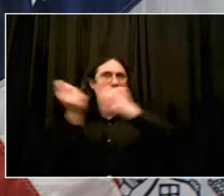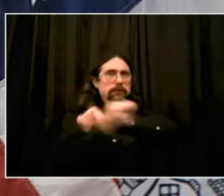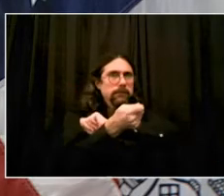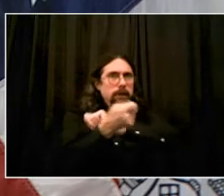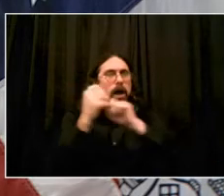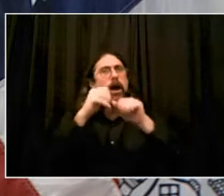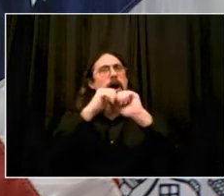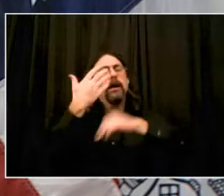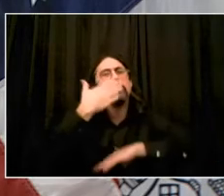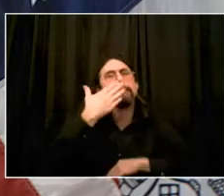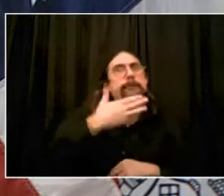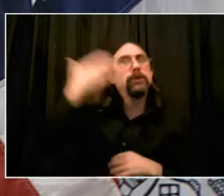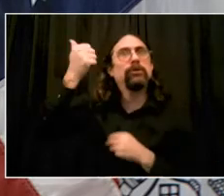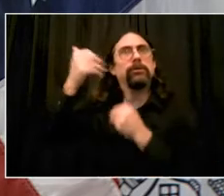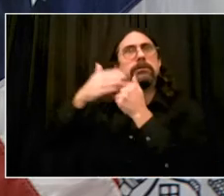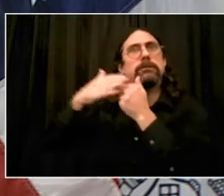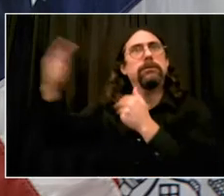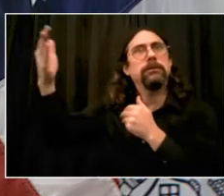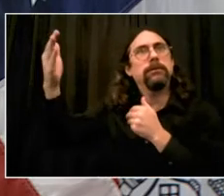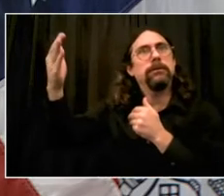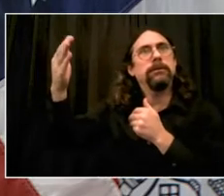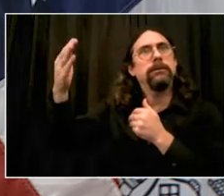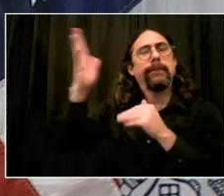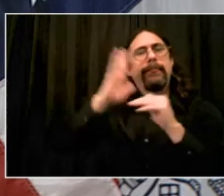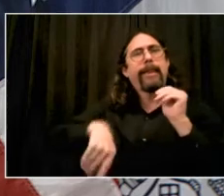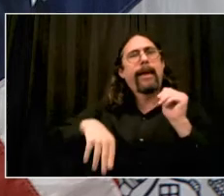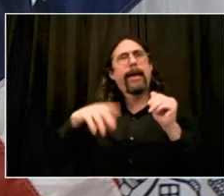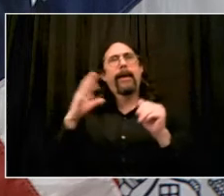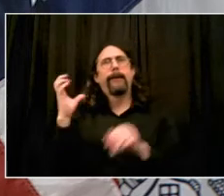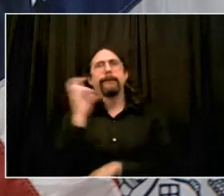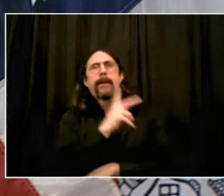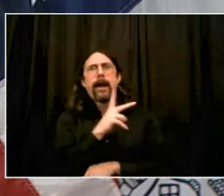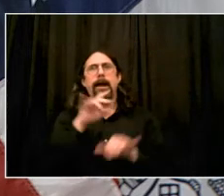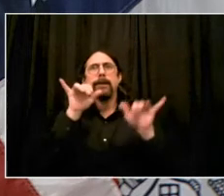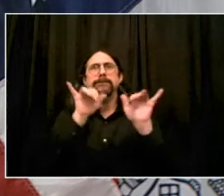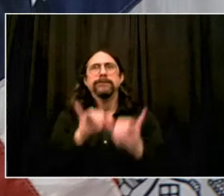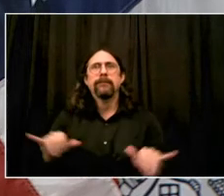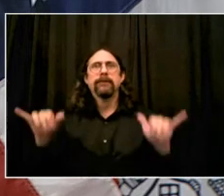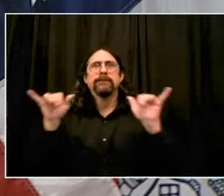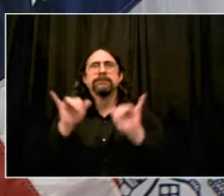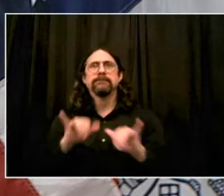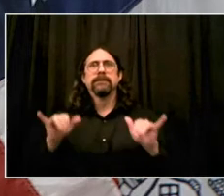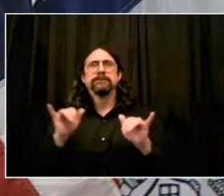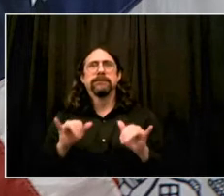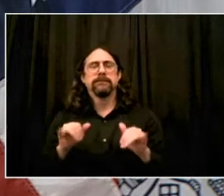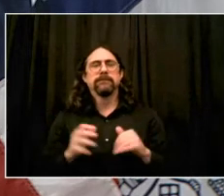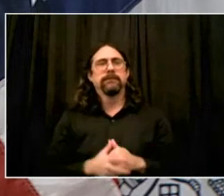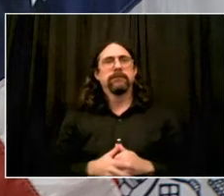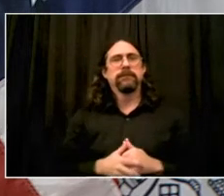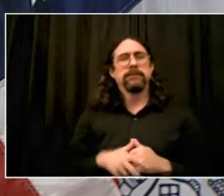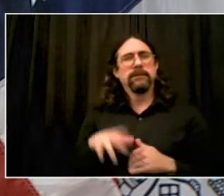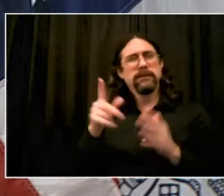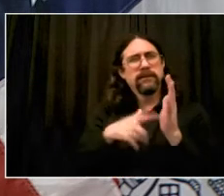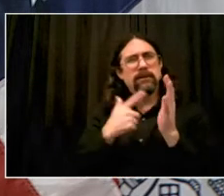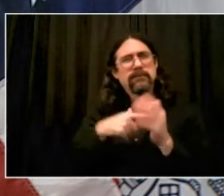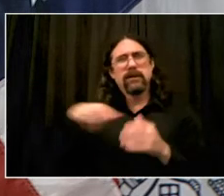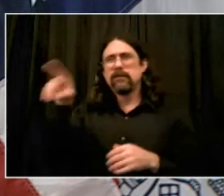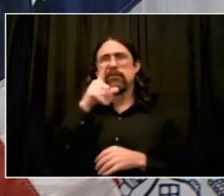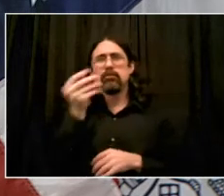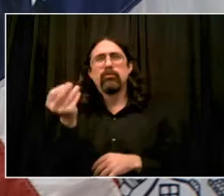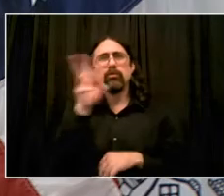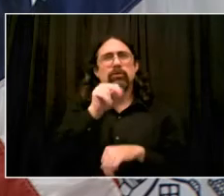technical support, but literally we can help business by business to figure out what will help the employees to make this